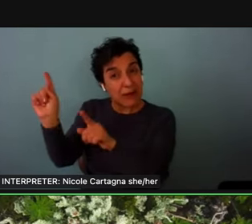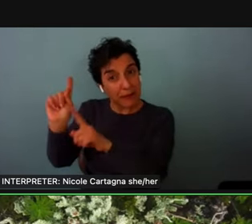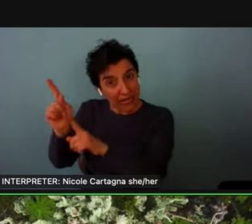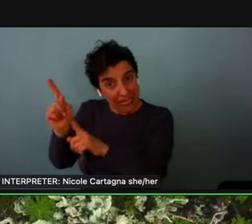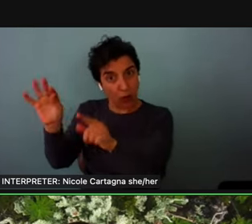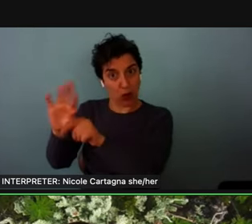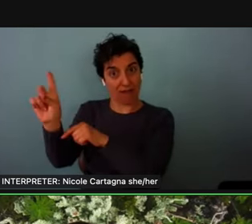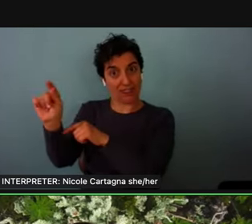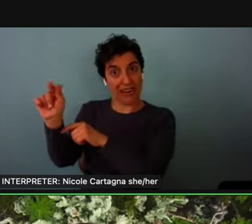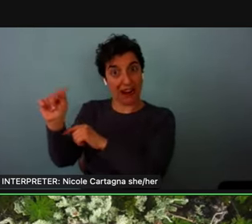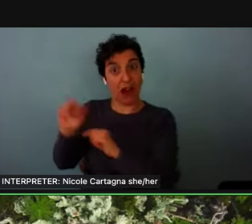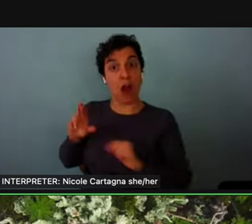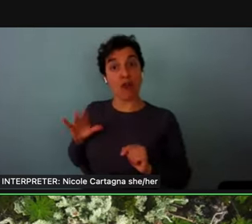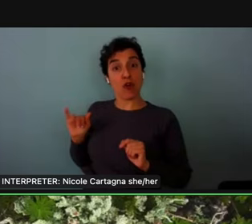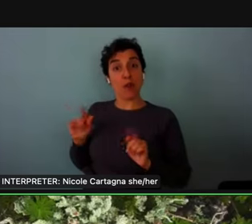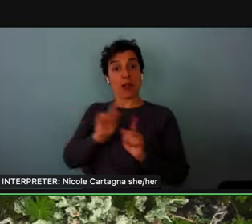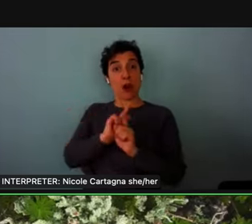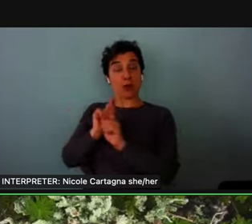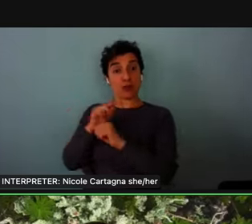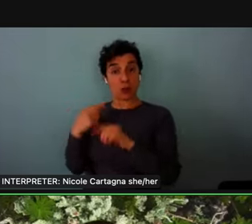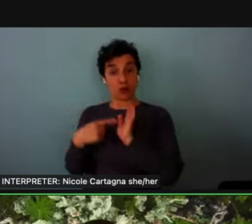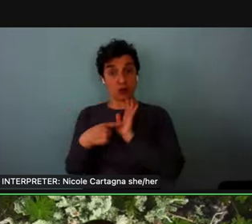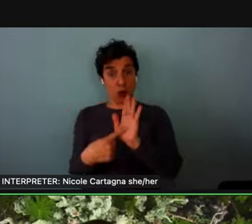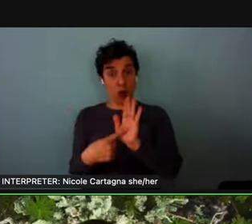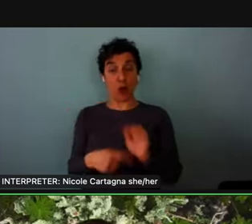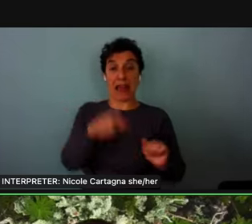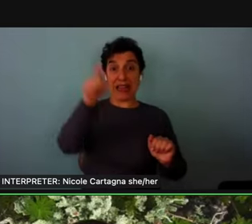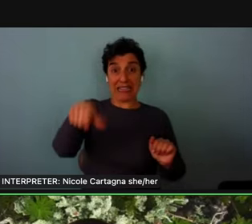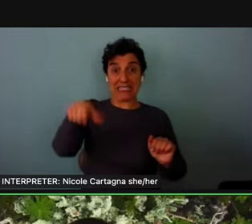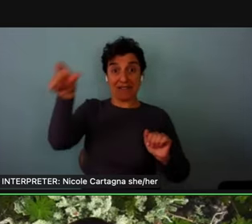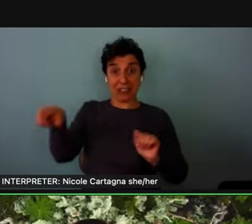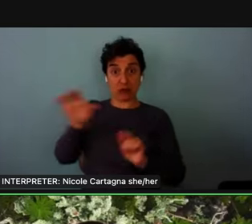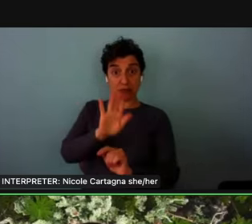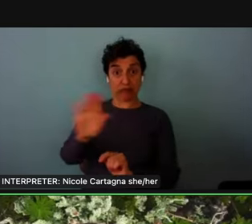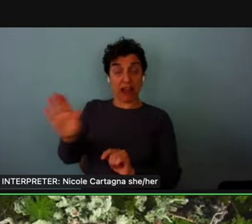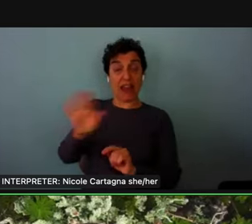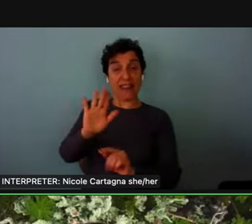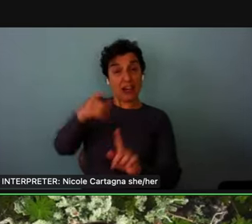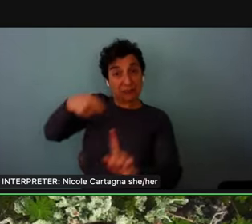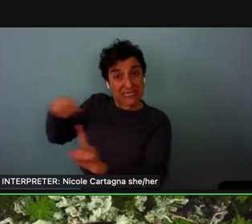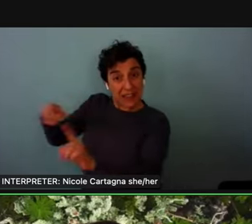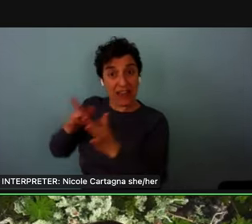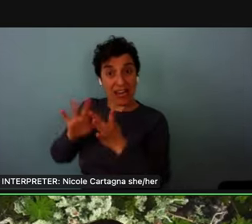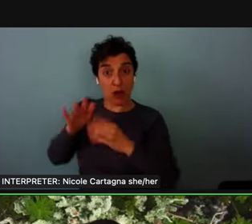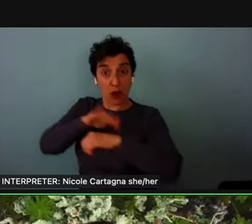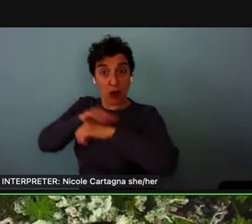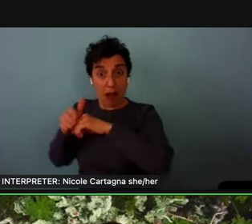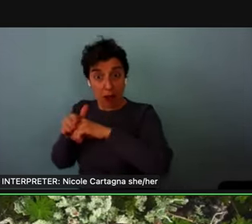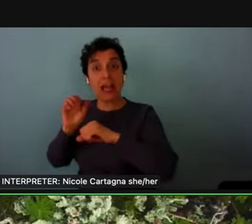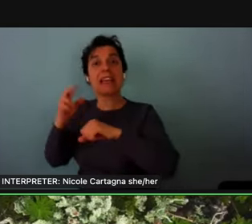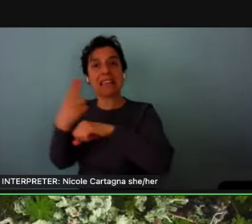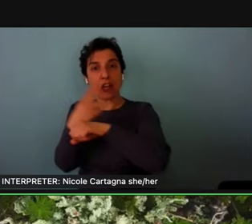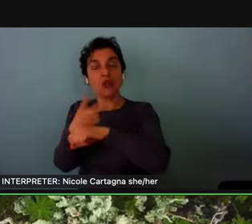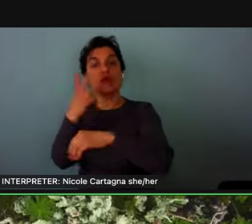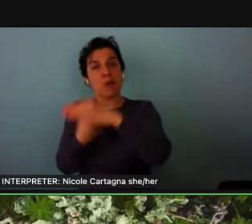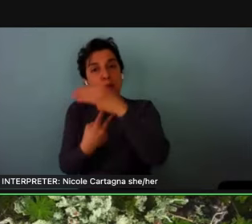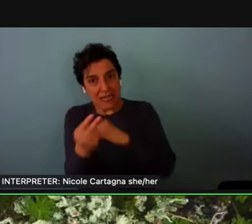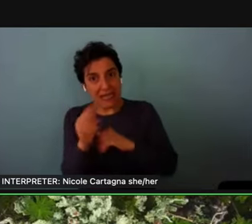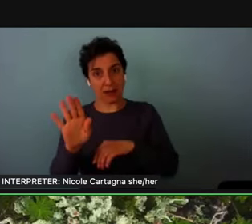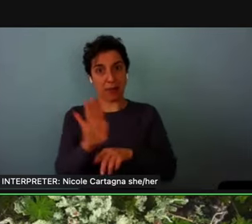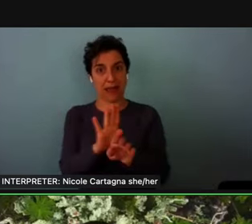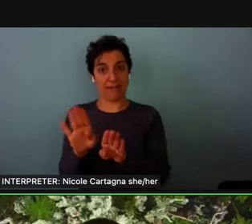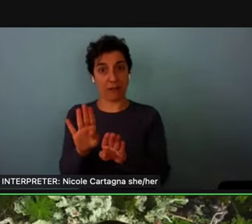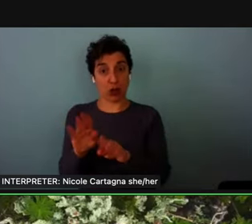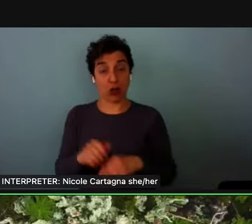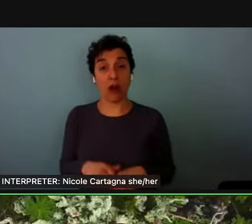Ruby also shows that individual specific network topography can be used to predict behavior. So basically, if